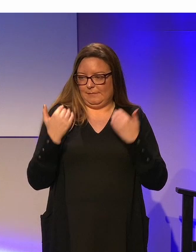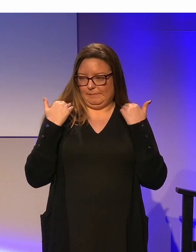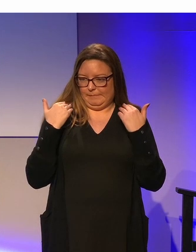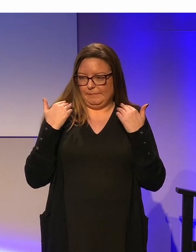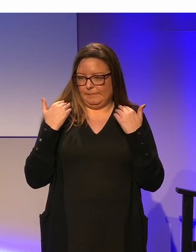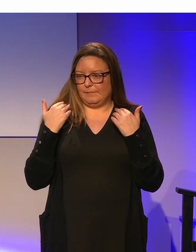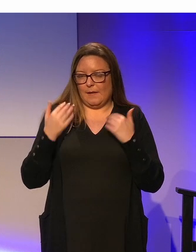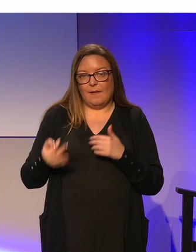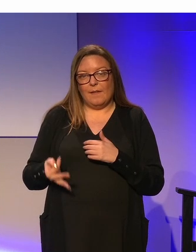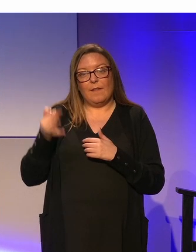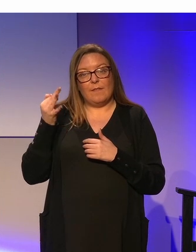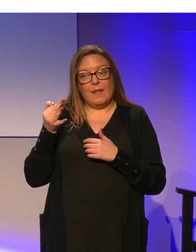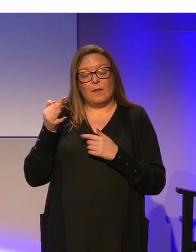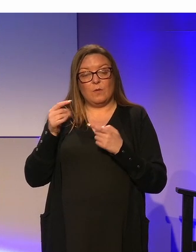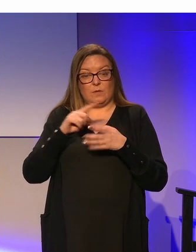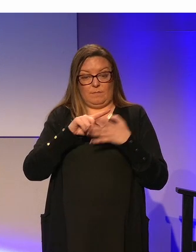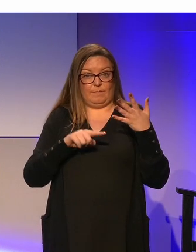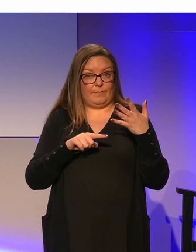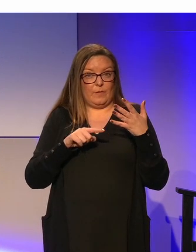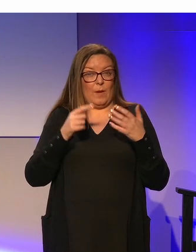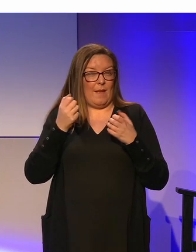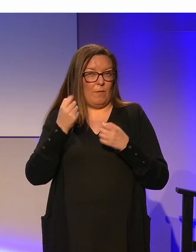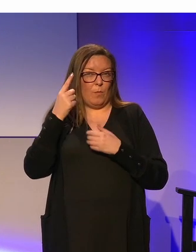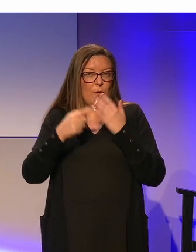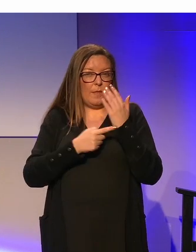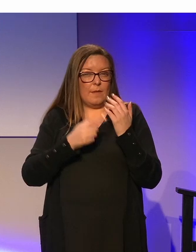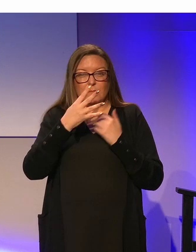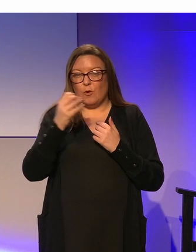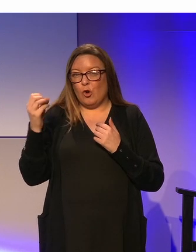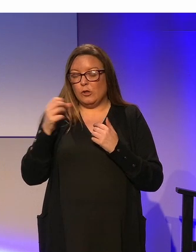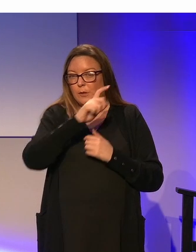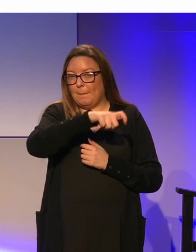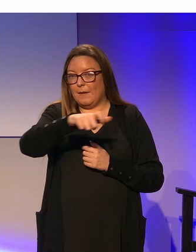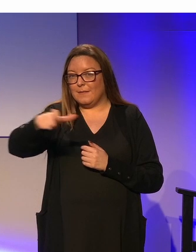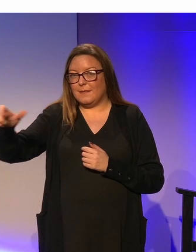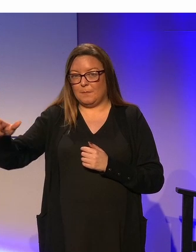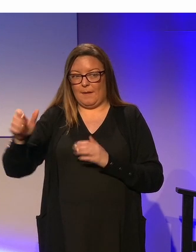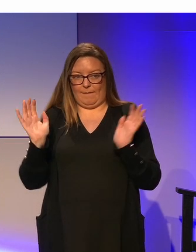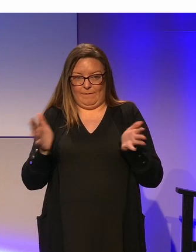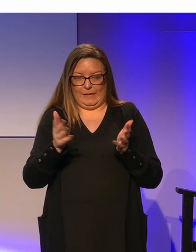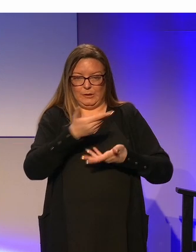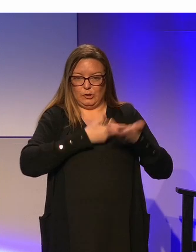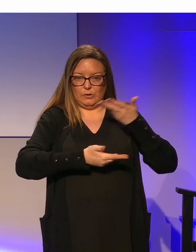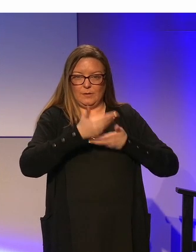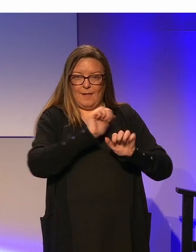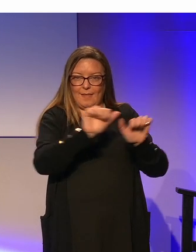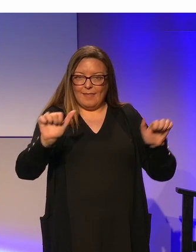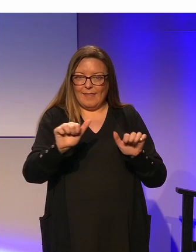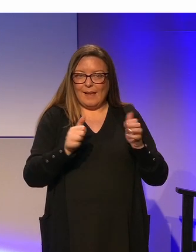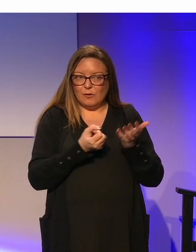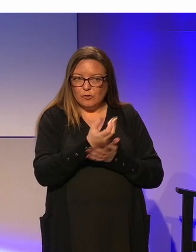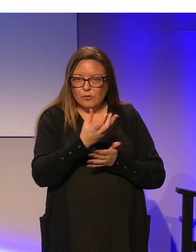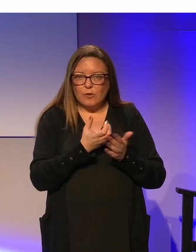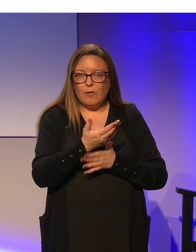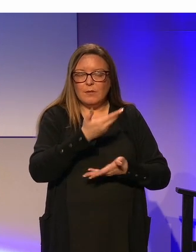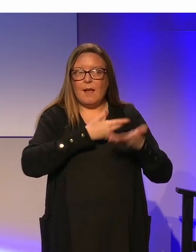we interacted with these 1,400 participants is that when they told us their stories,